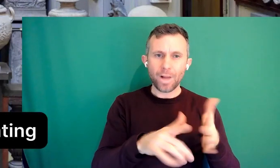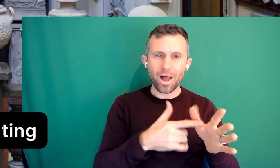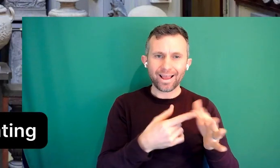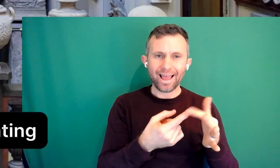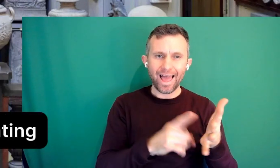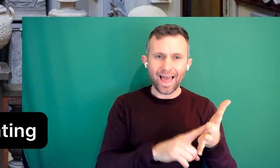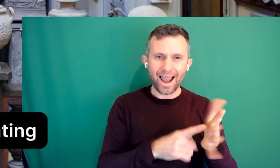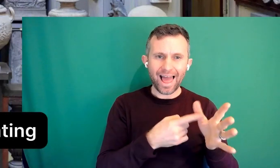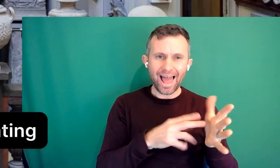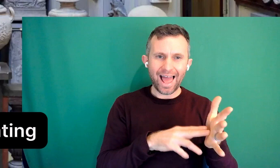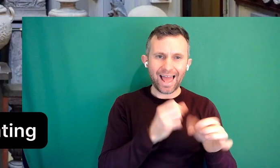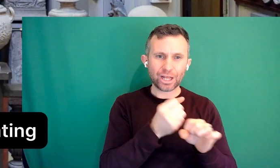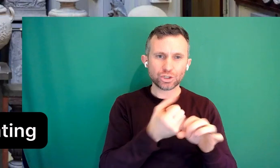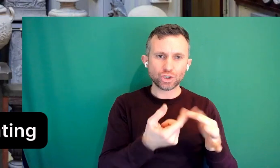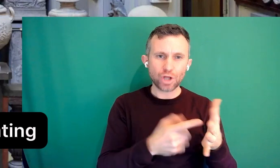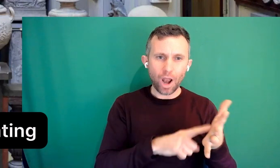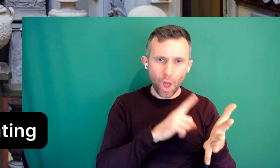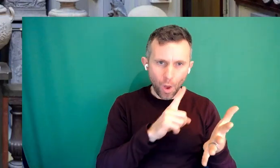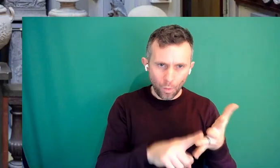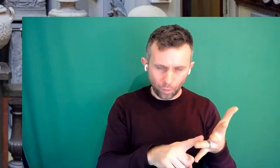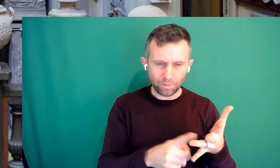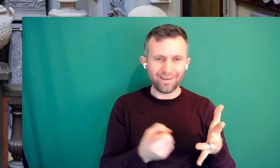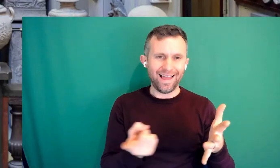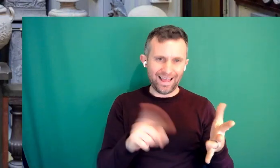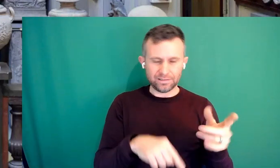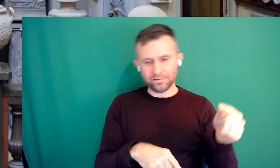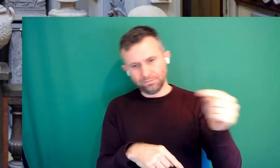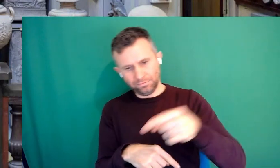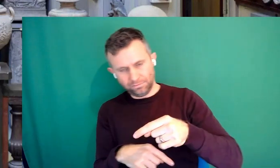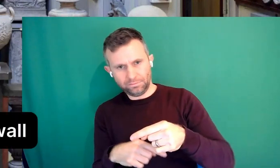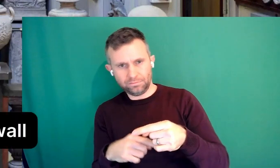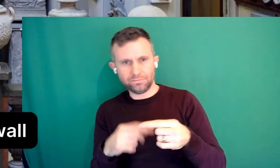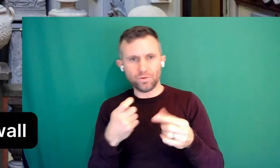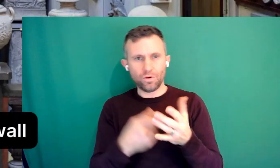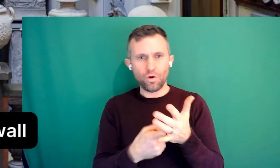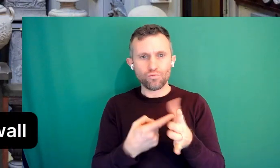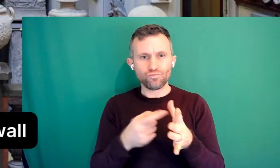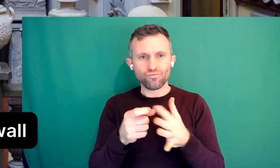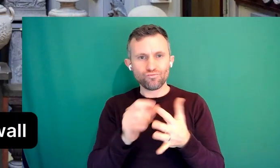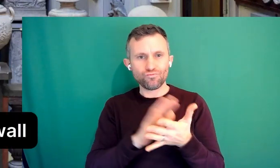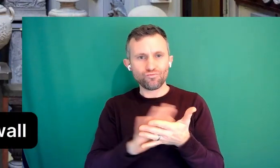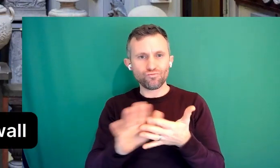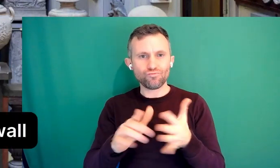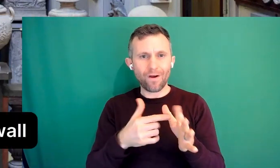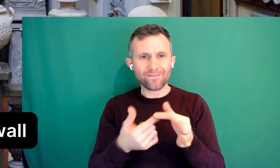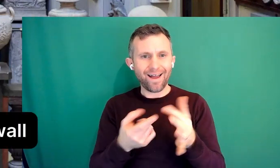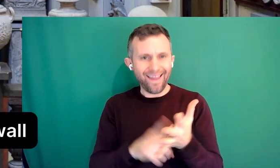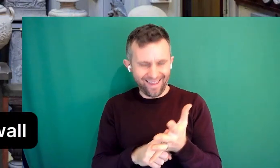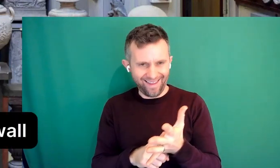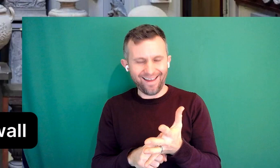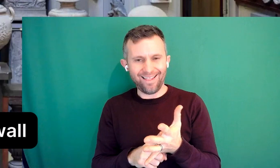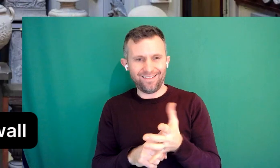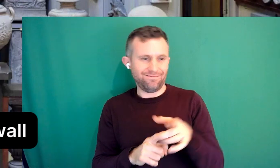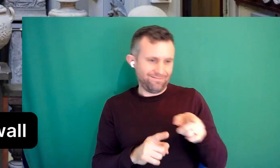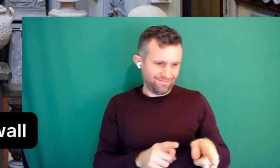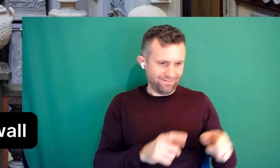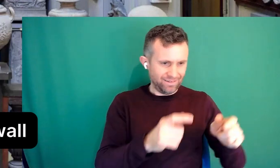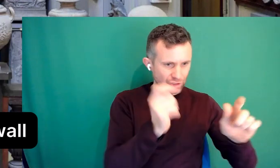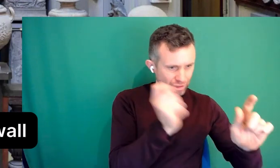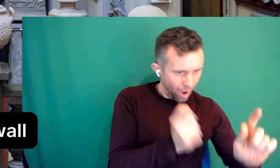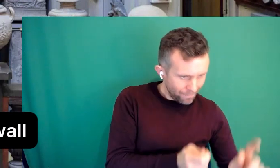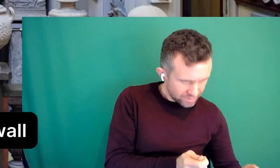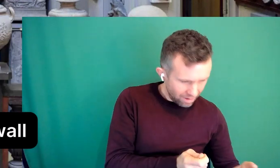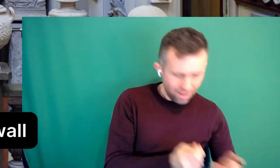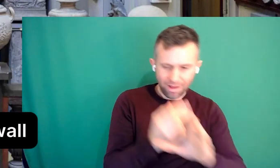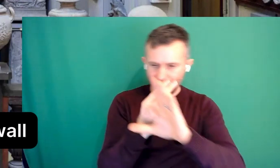beginnings of a grand and detailed painting of Venice by Canaletto. Soane places the painting on